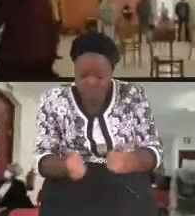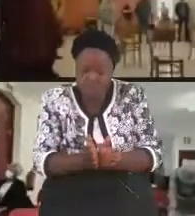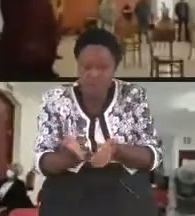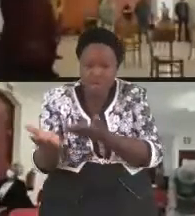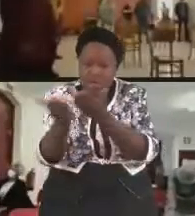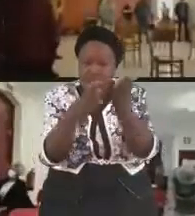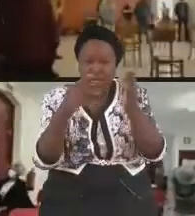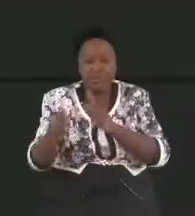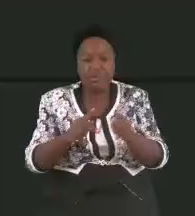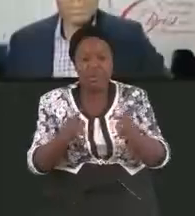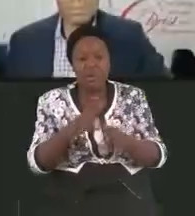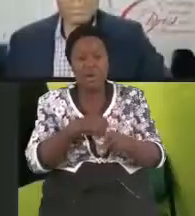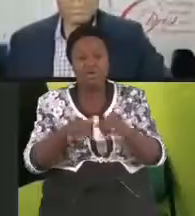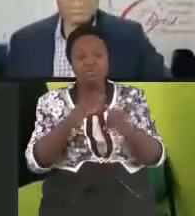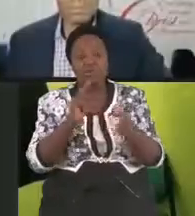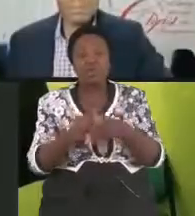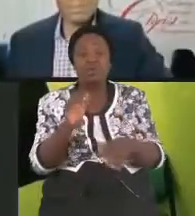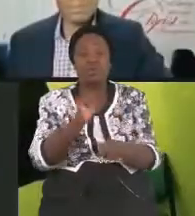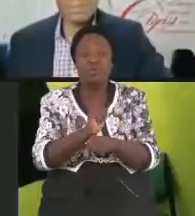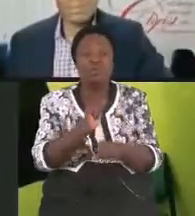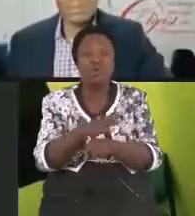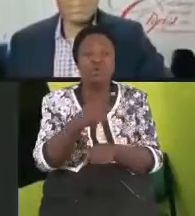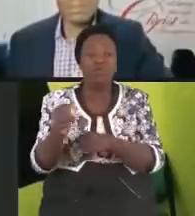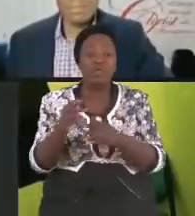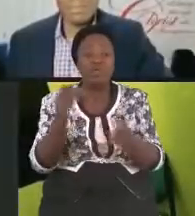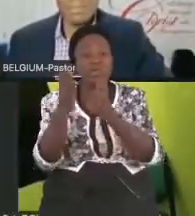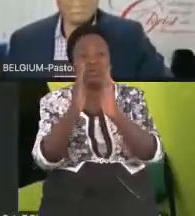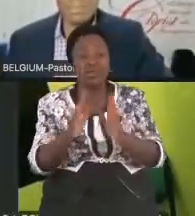the ministry of the servant.